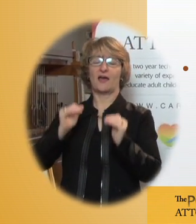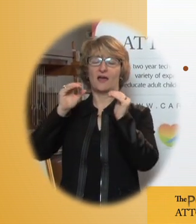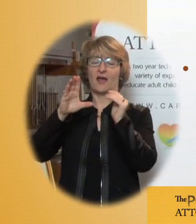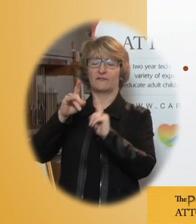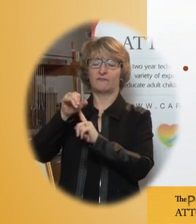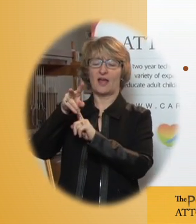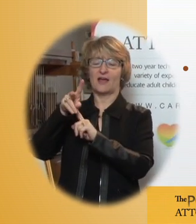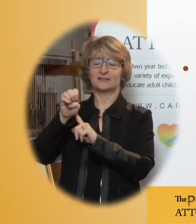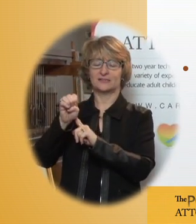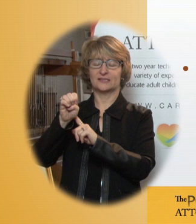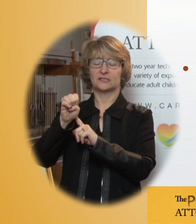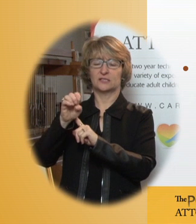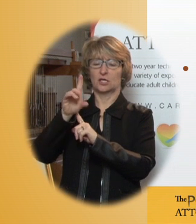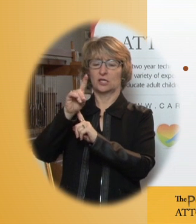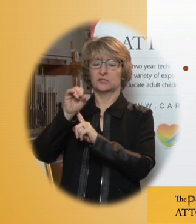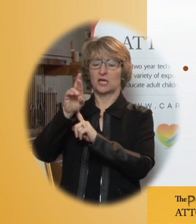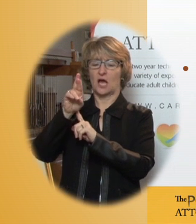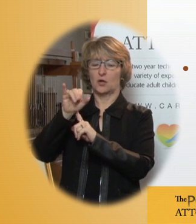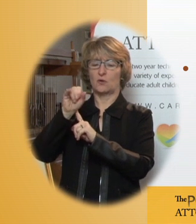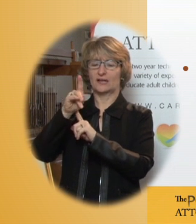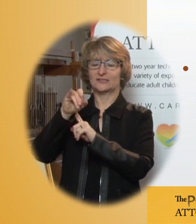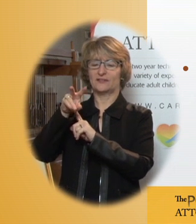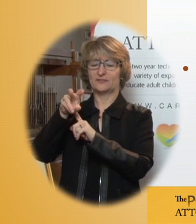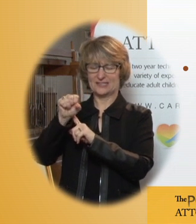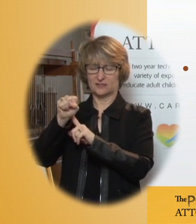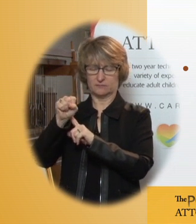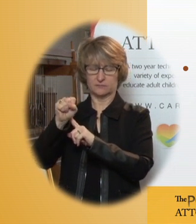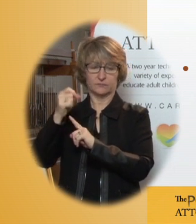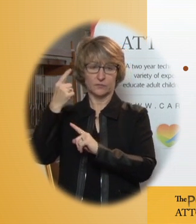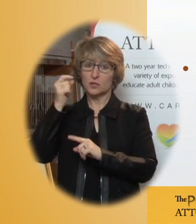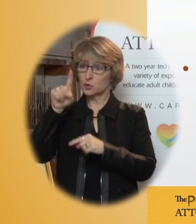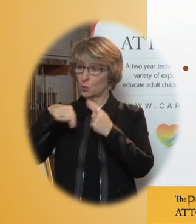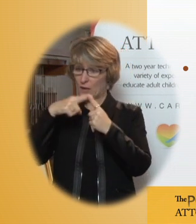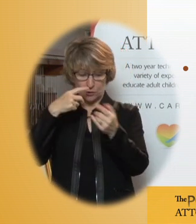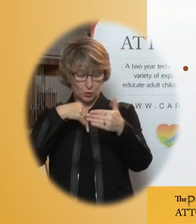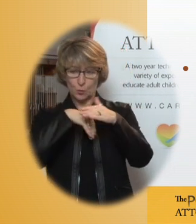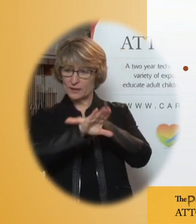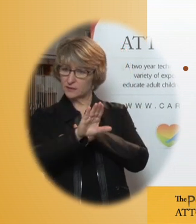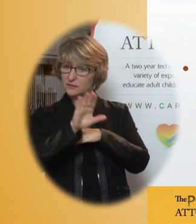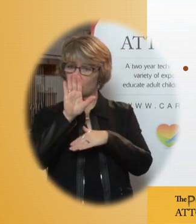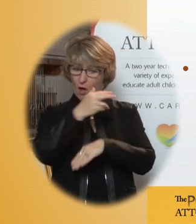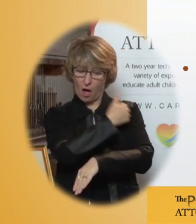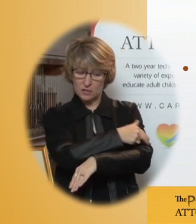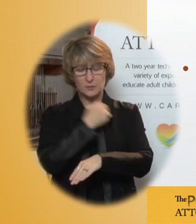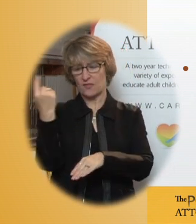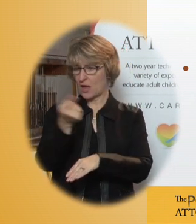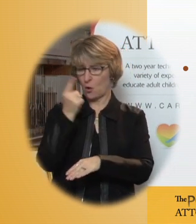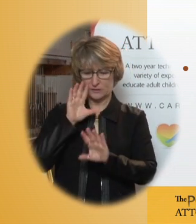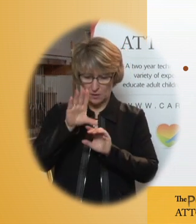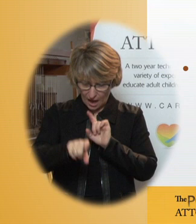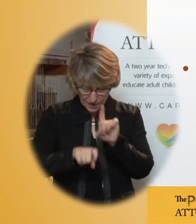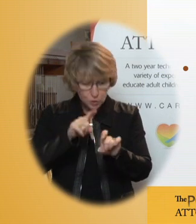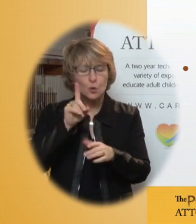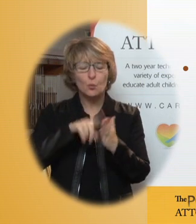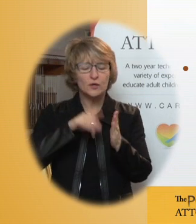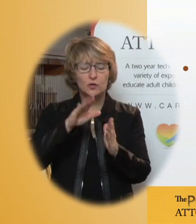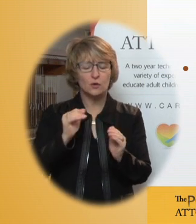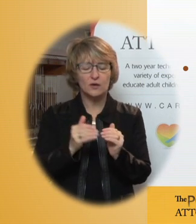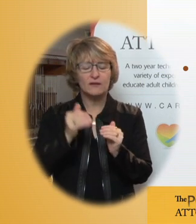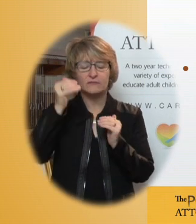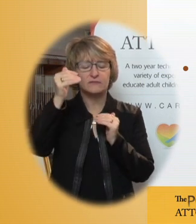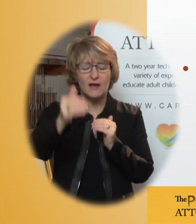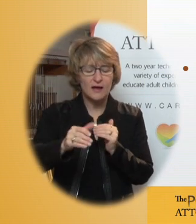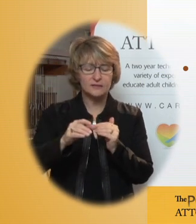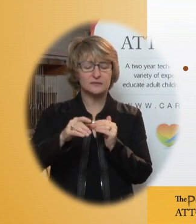the hospital, they always talk about when you're admitted to the hospital, what are your advance directives? And that's what that is. That's the living